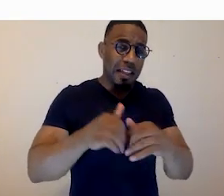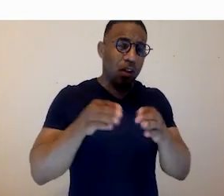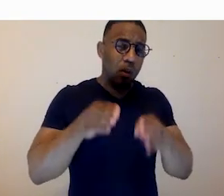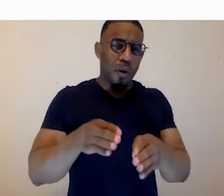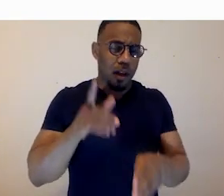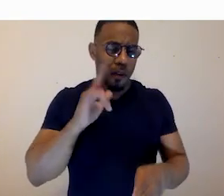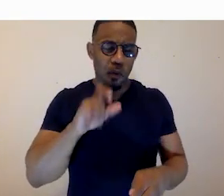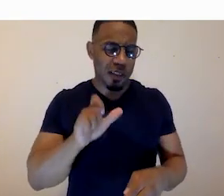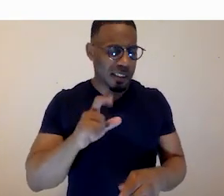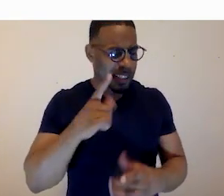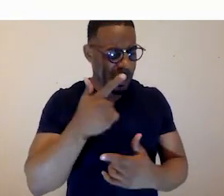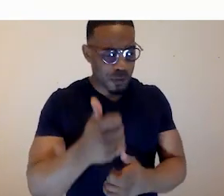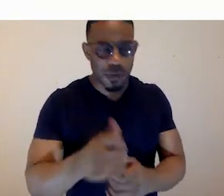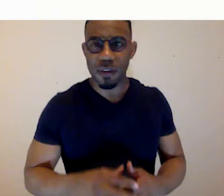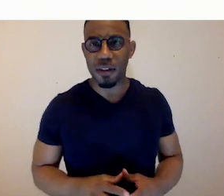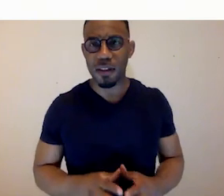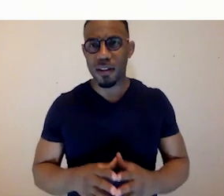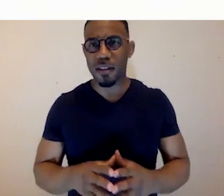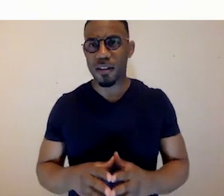sense is really interesting.